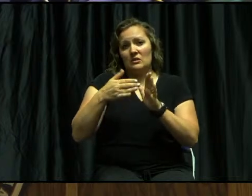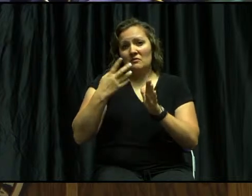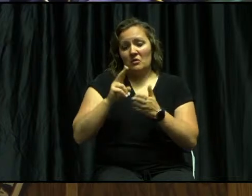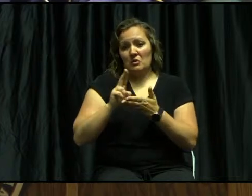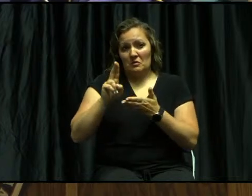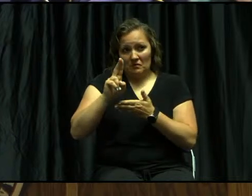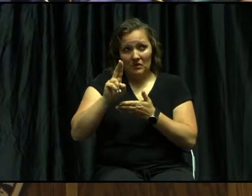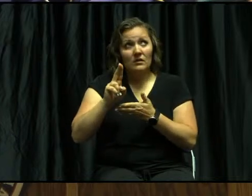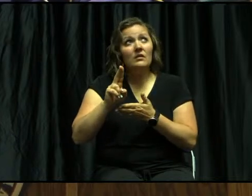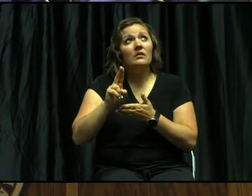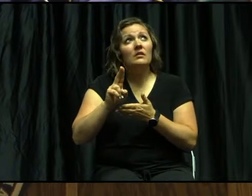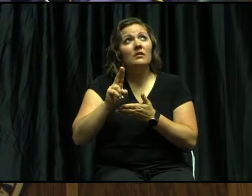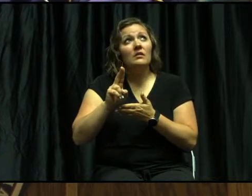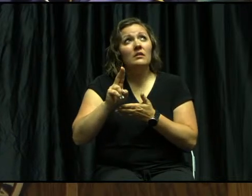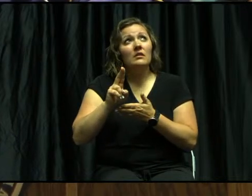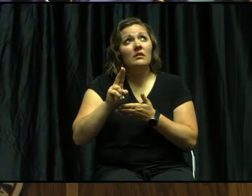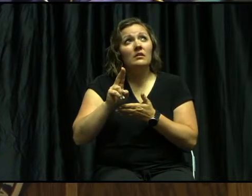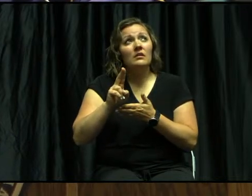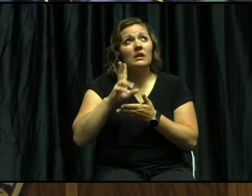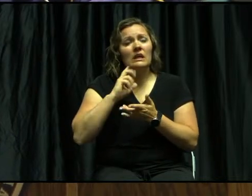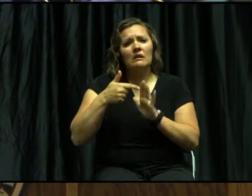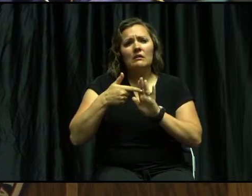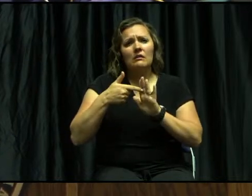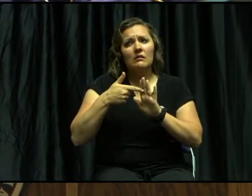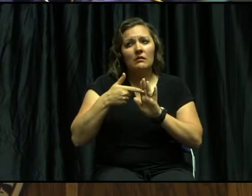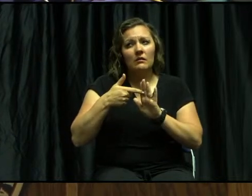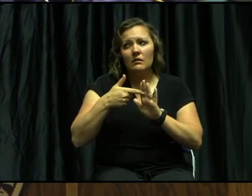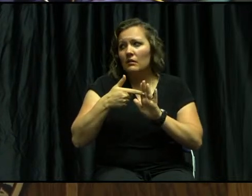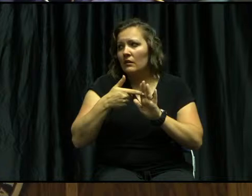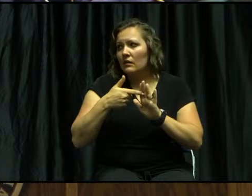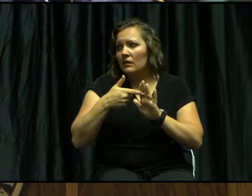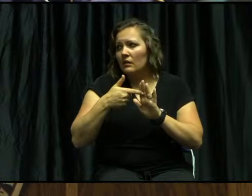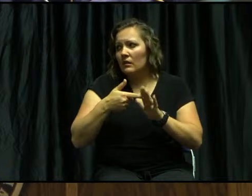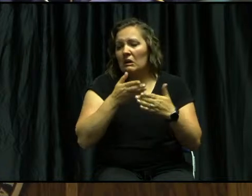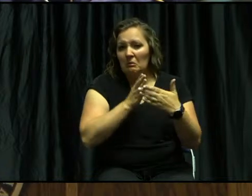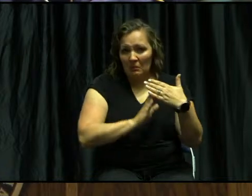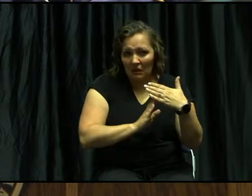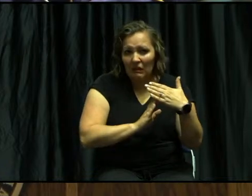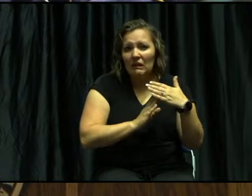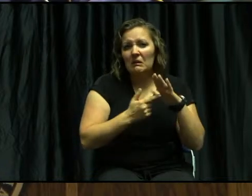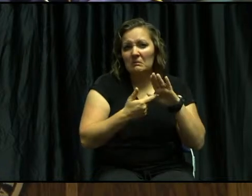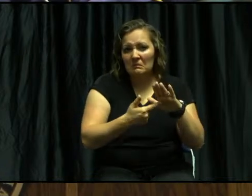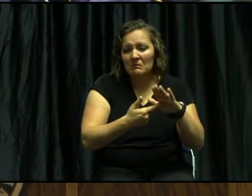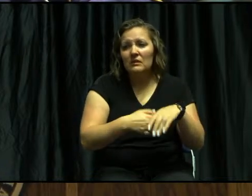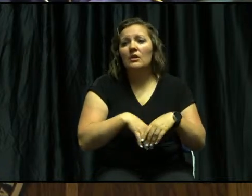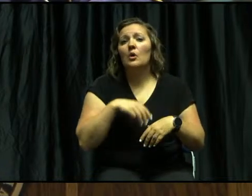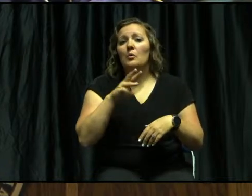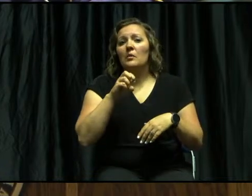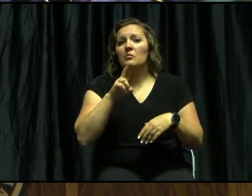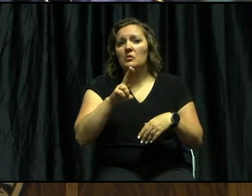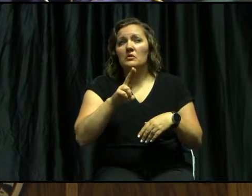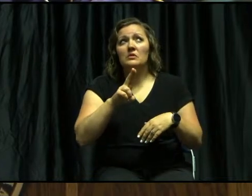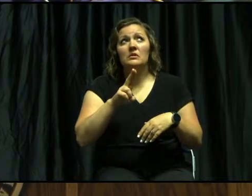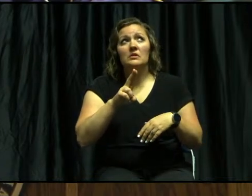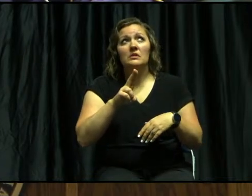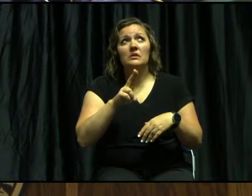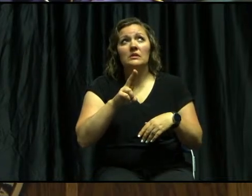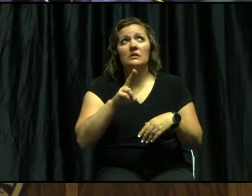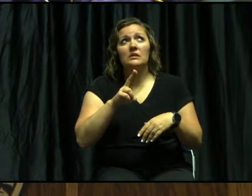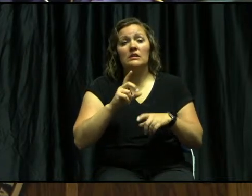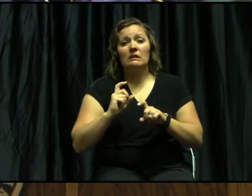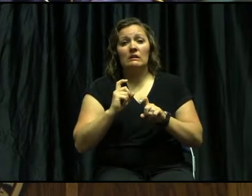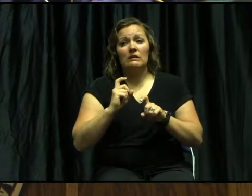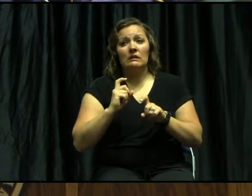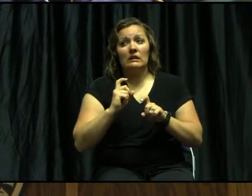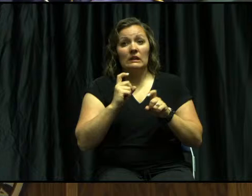grace and humility he exhibits personally and publicly, Weber State University, with authority given by law, confers